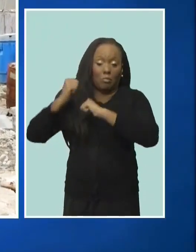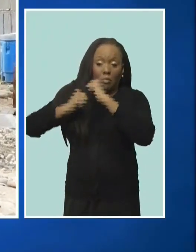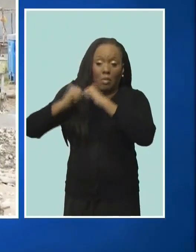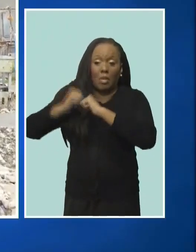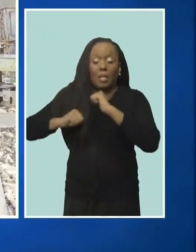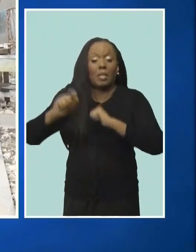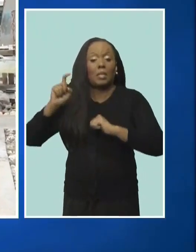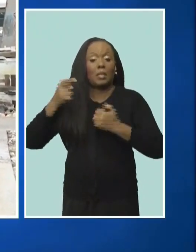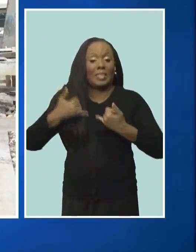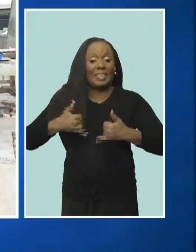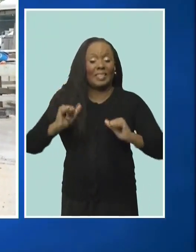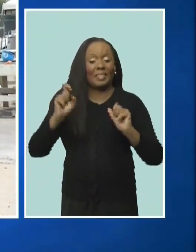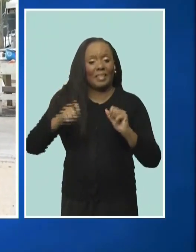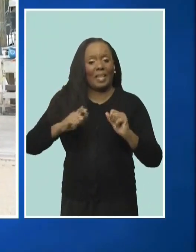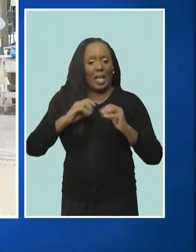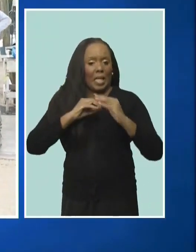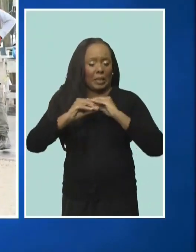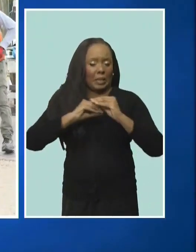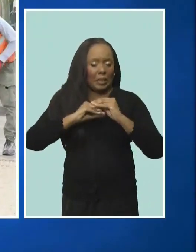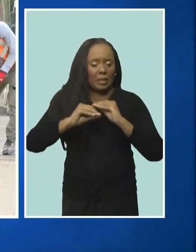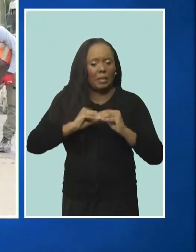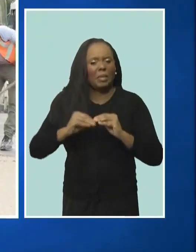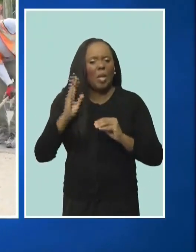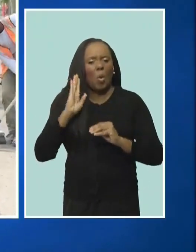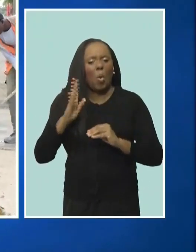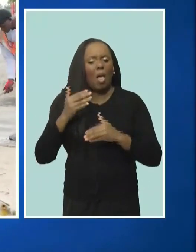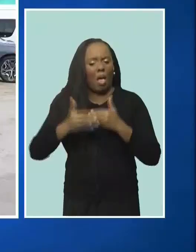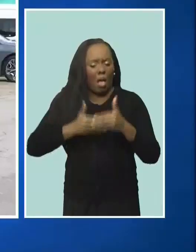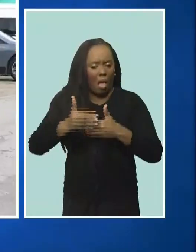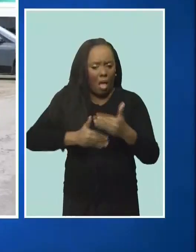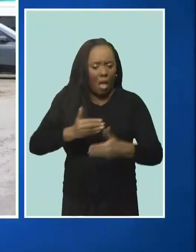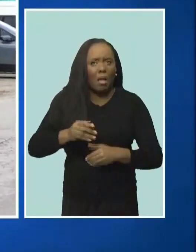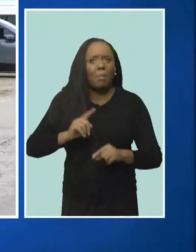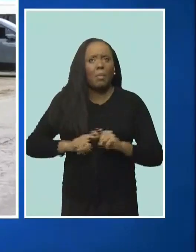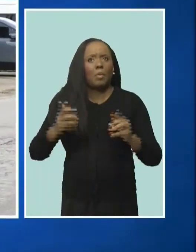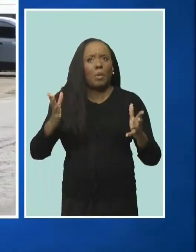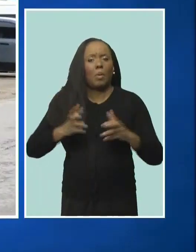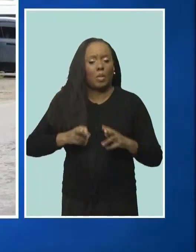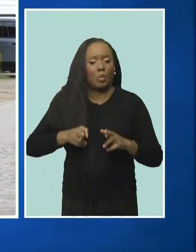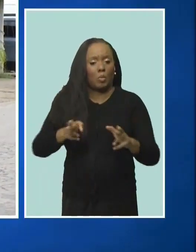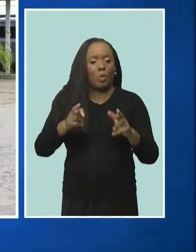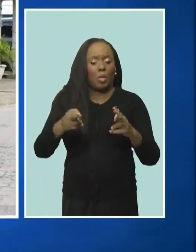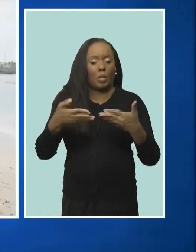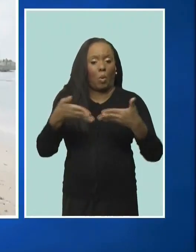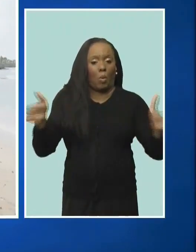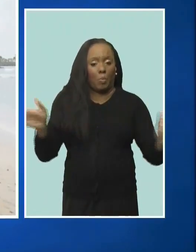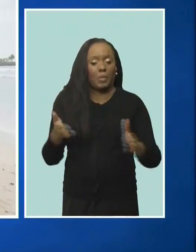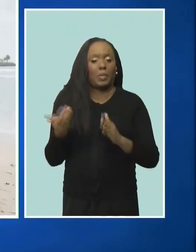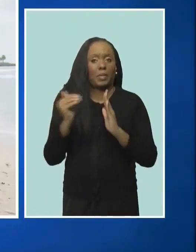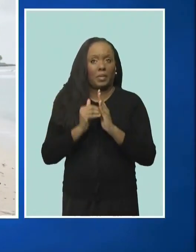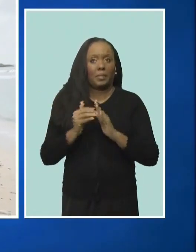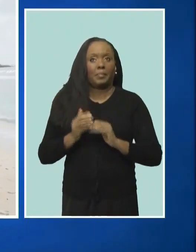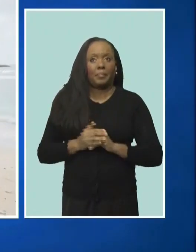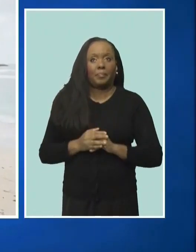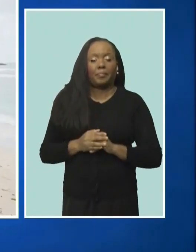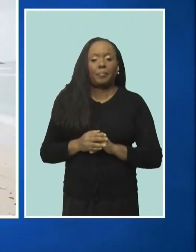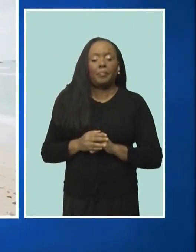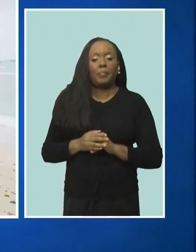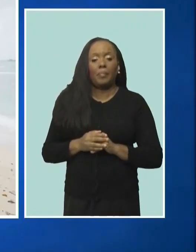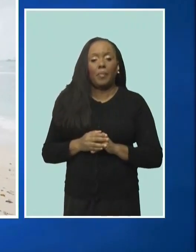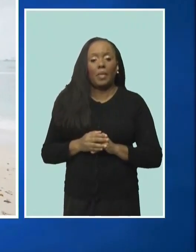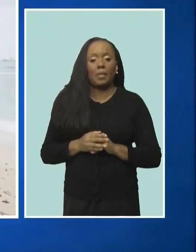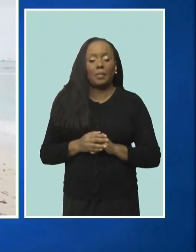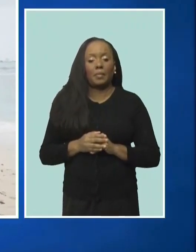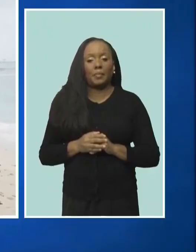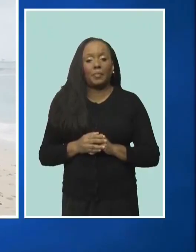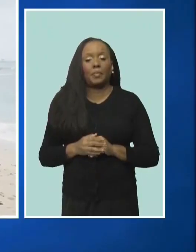an ongoing process. But what we've been able to do is to get the road open back up. The Deputy Prime Minister also reveals that